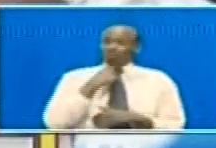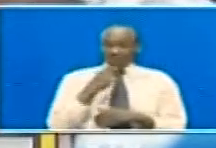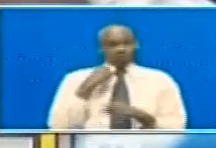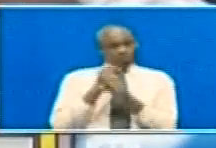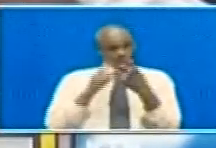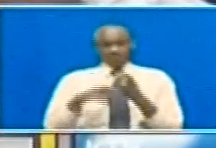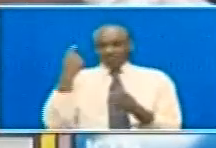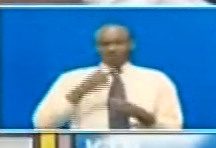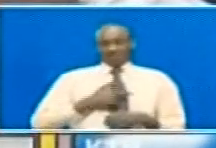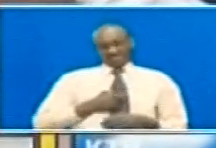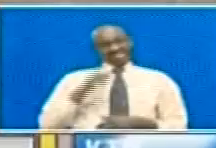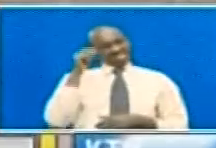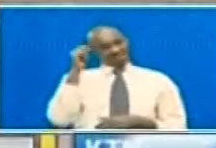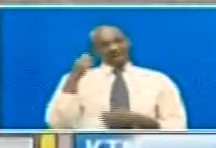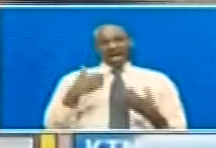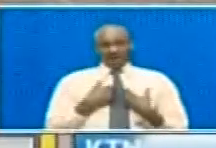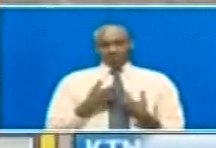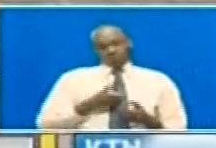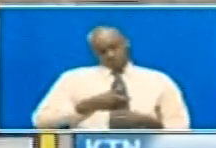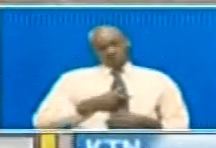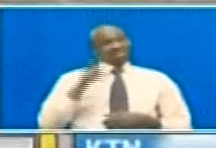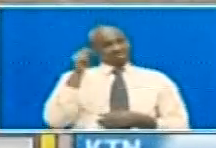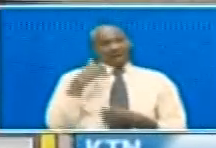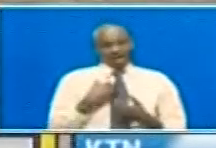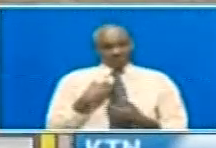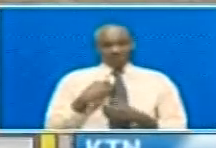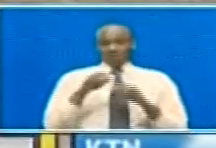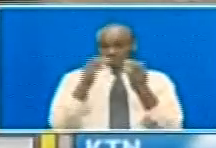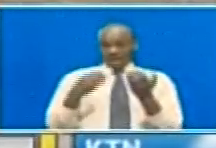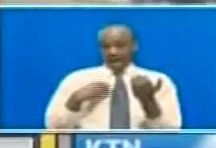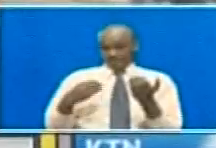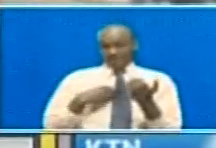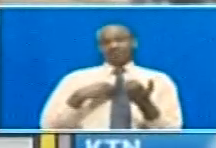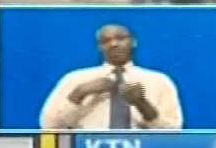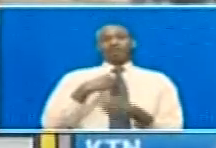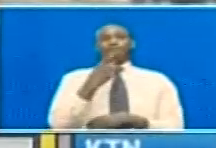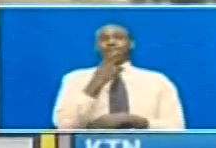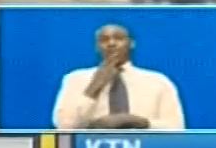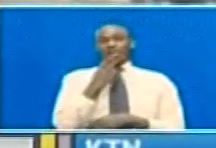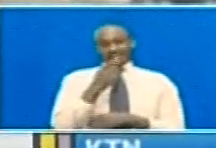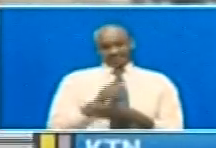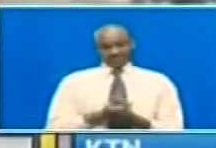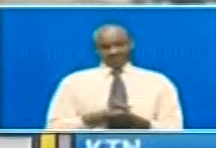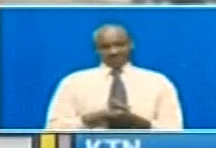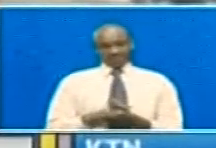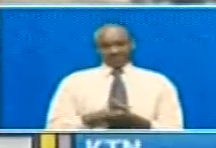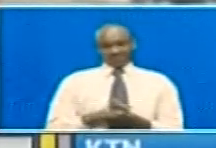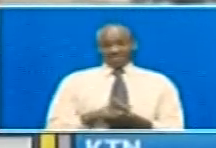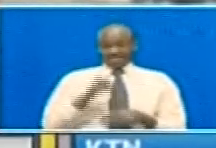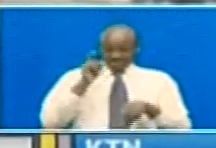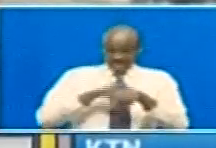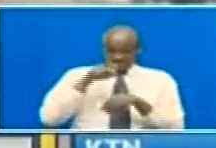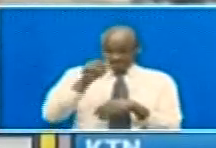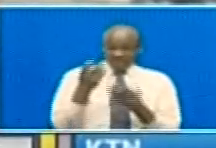bagged a silver medal at the 2013 World Cross Country Championships in Bydgoszcz, Poland. Wakati uko junior na ukiperform mzuri